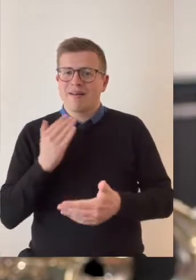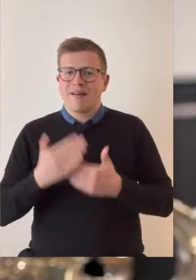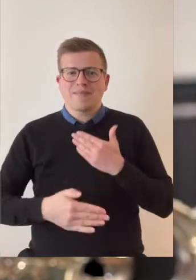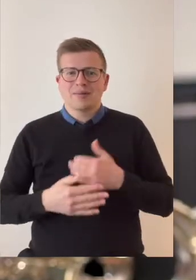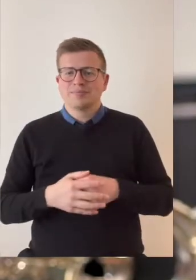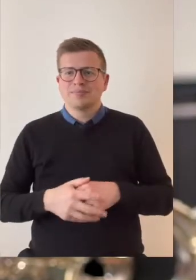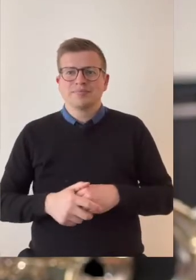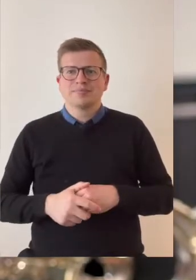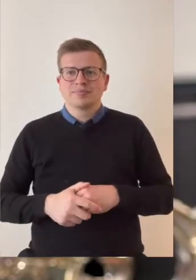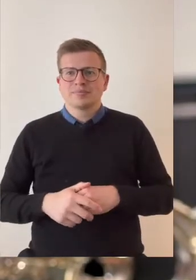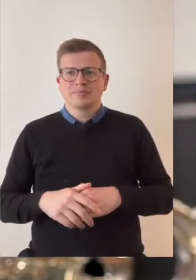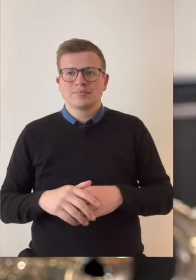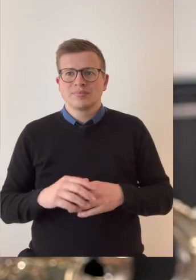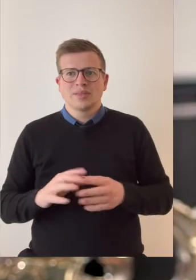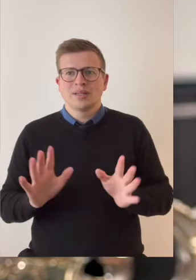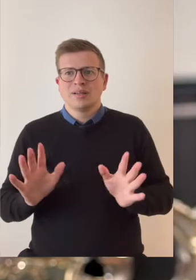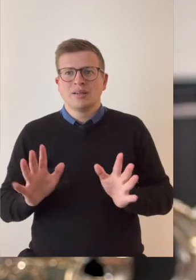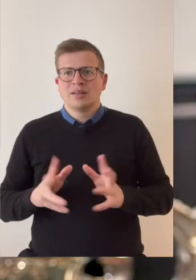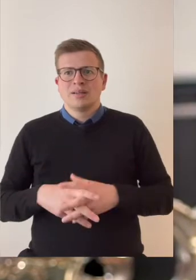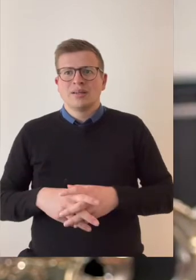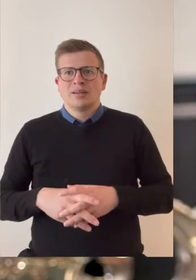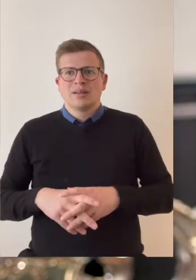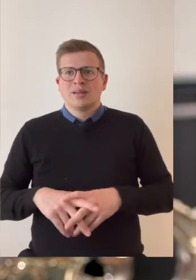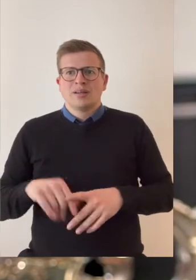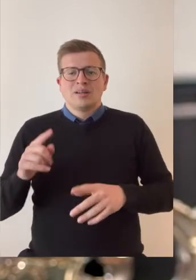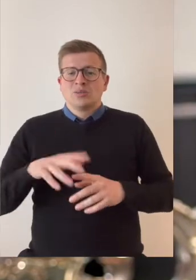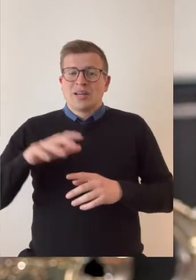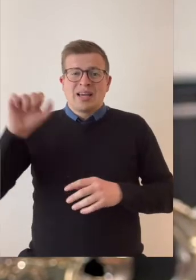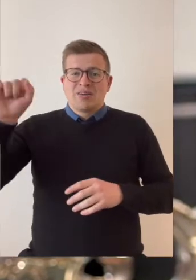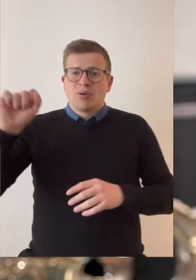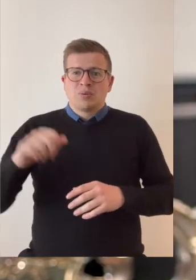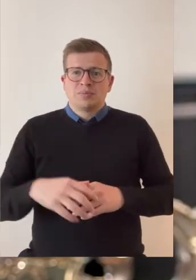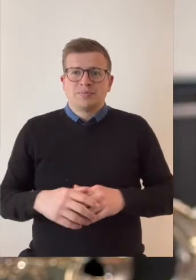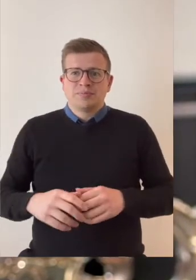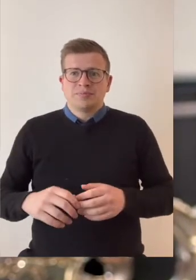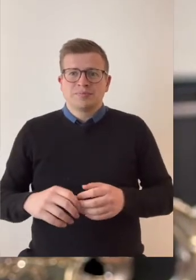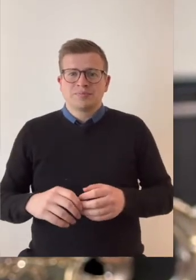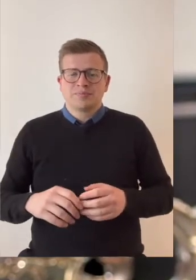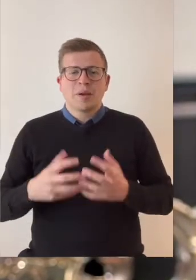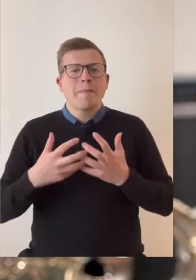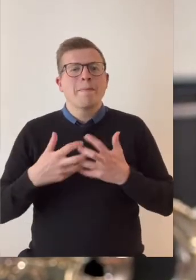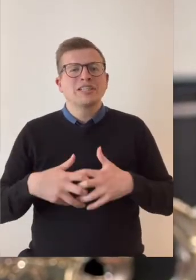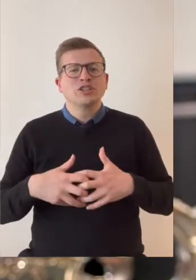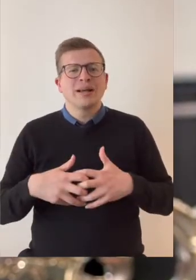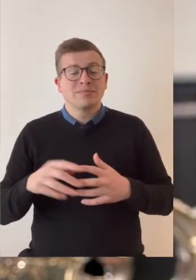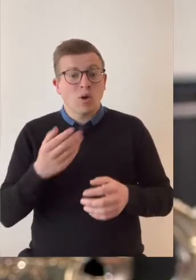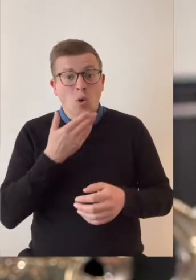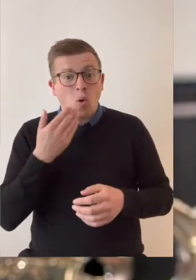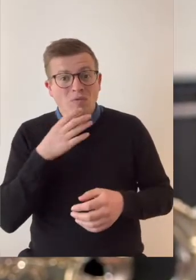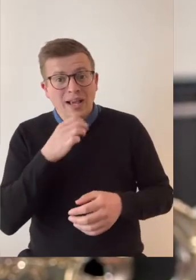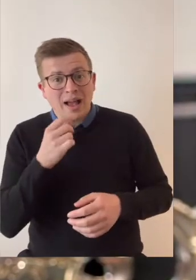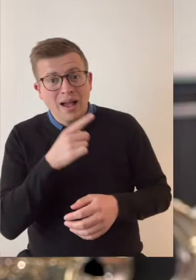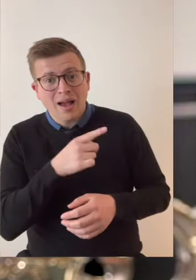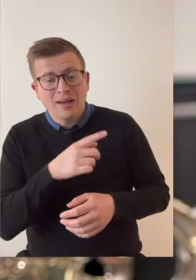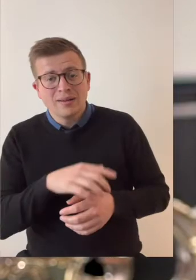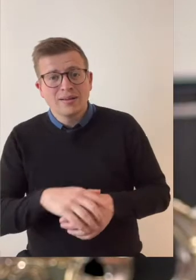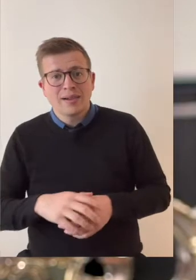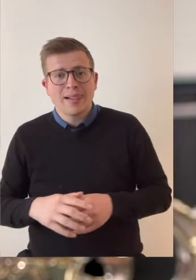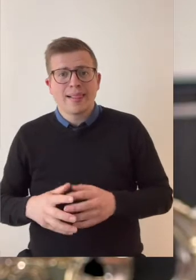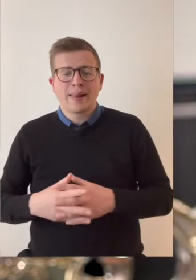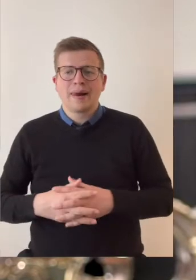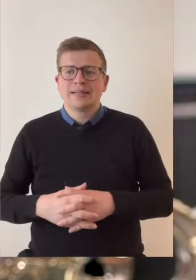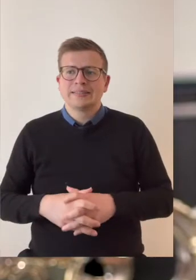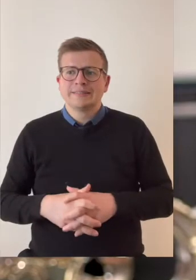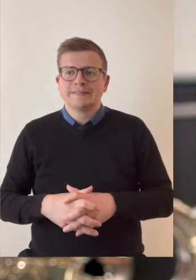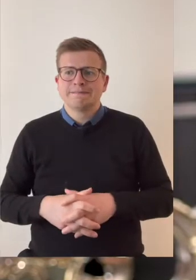Never split a note. He was... hero, I suppose he was a machine, yeah. He was a lovely guy, though.